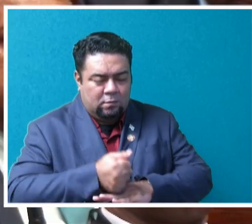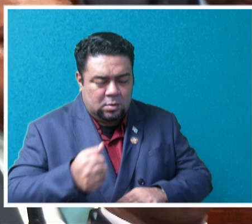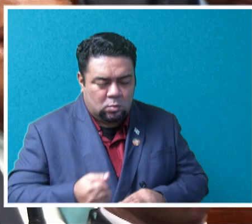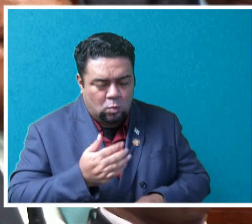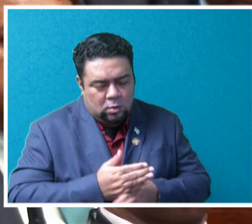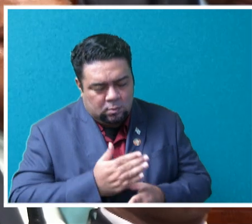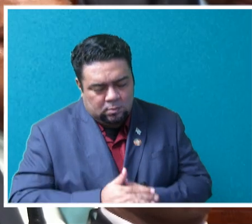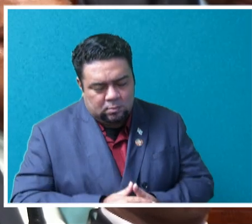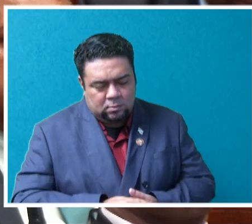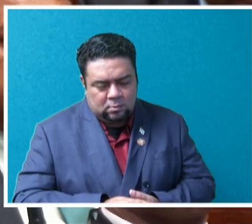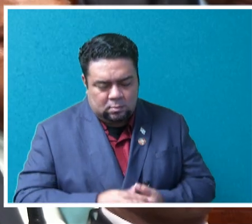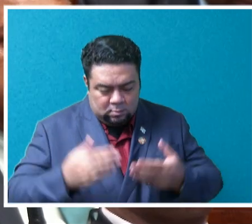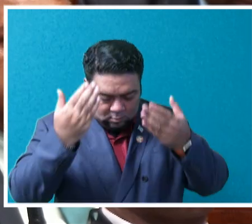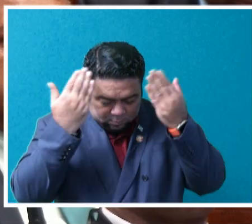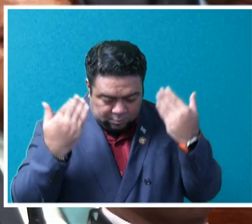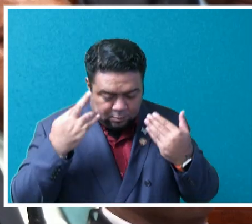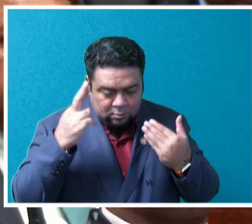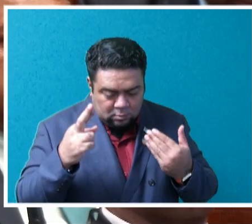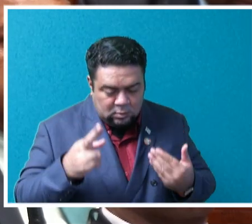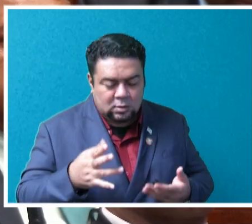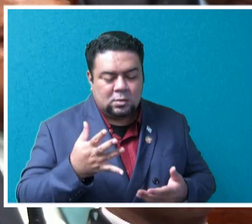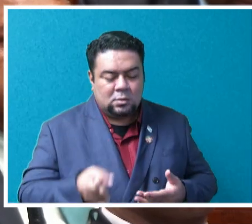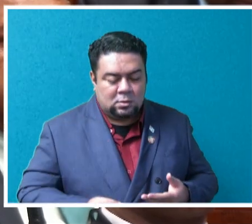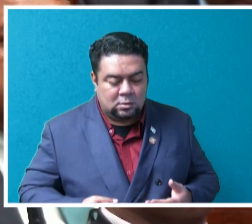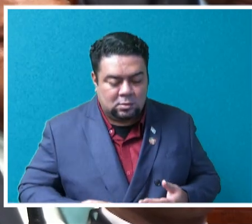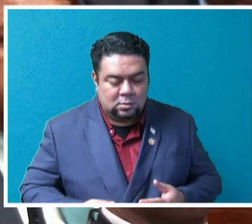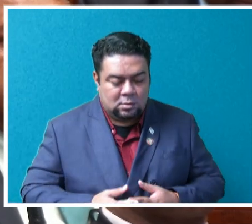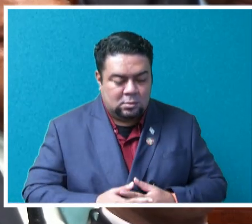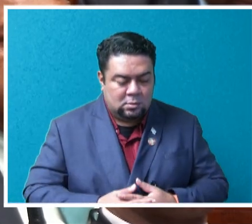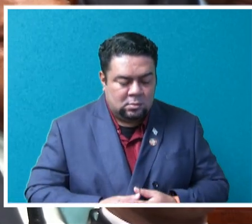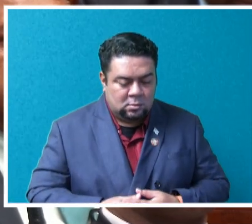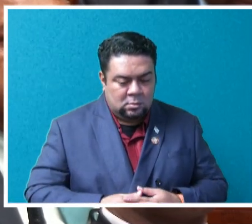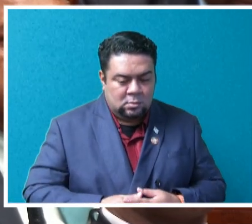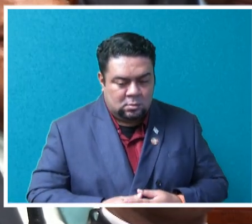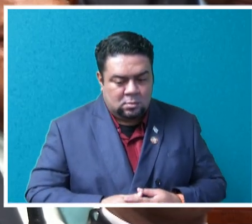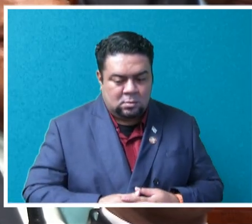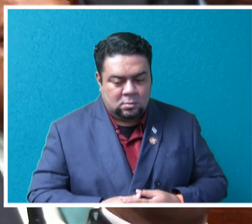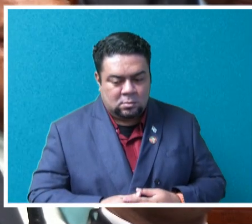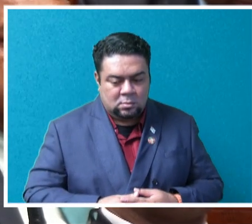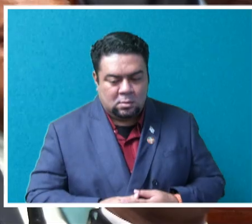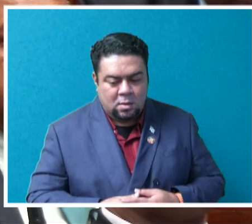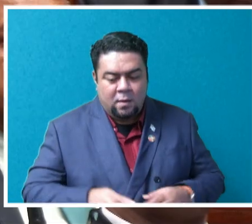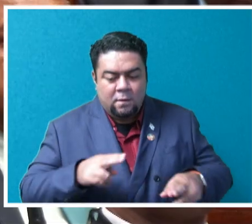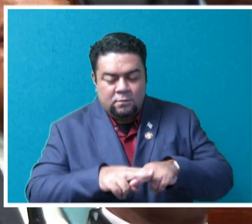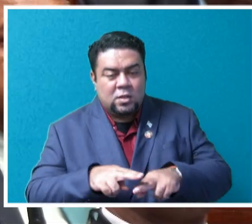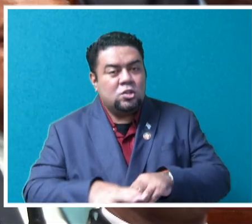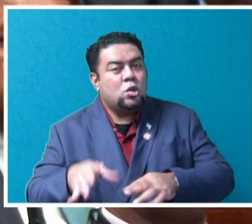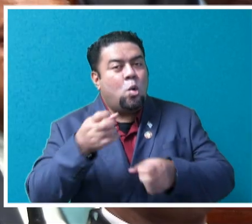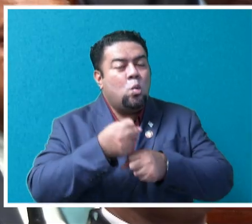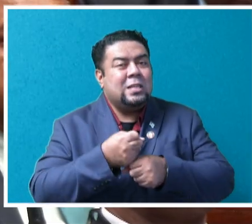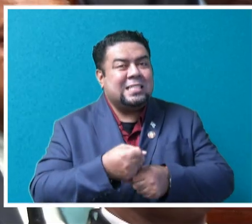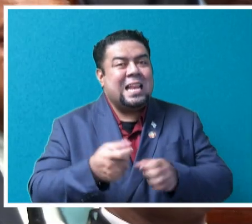Mr. Speaker, sir, through the Impact Invest program, Fijian Holdings Limited had also